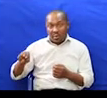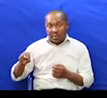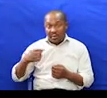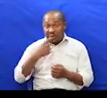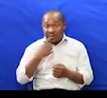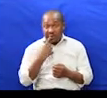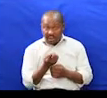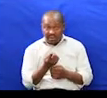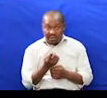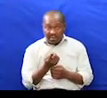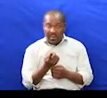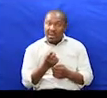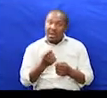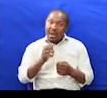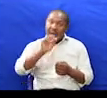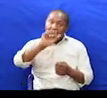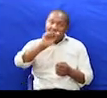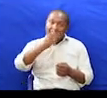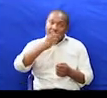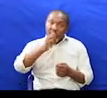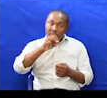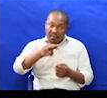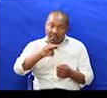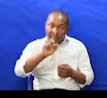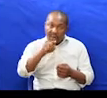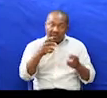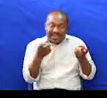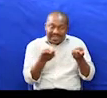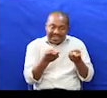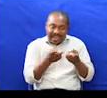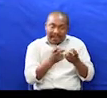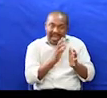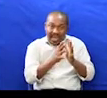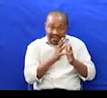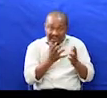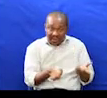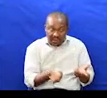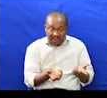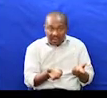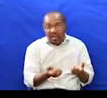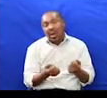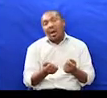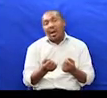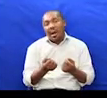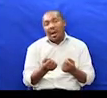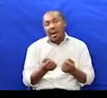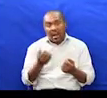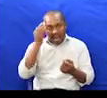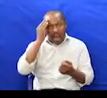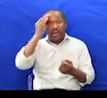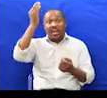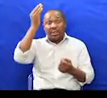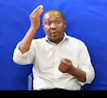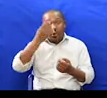said that atoms of the same element are identical in all aspects. And